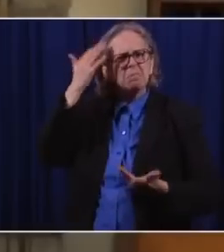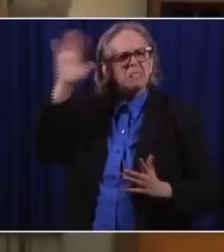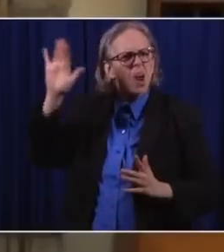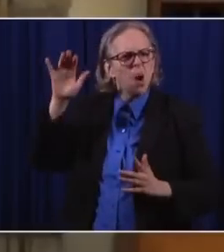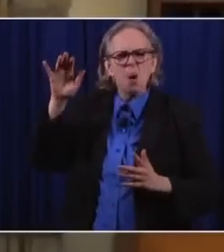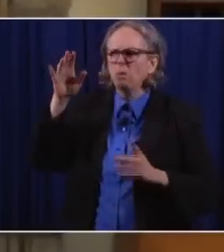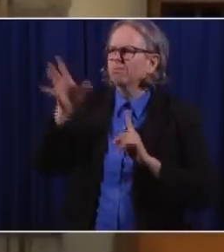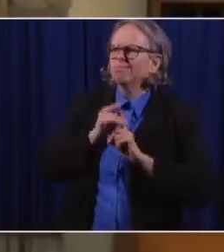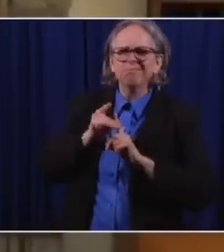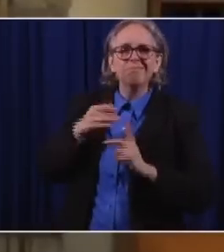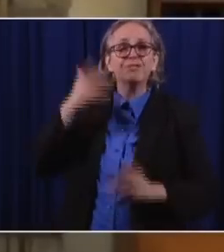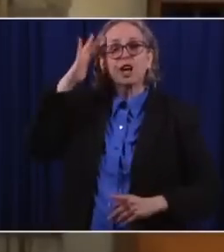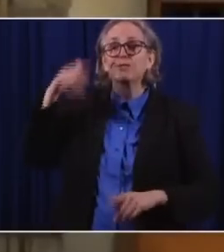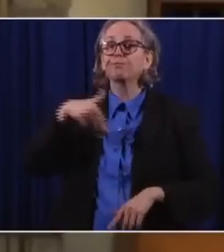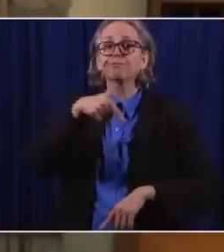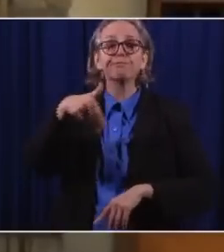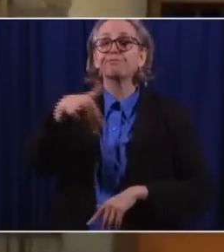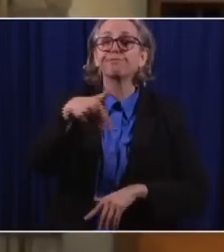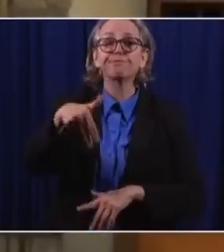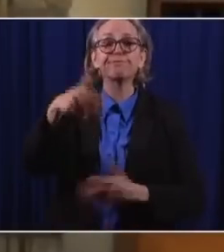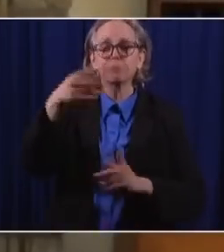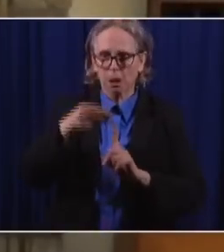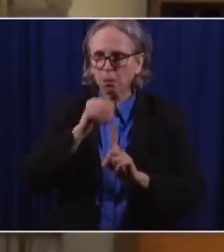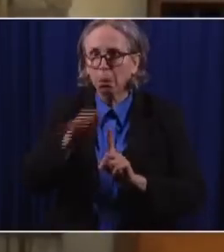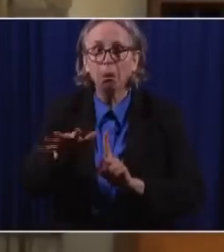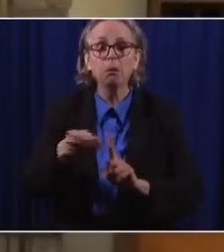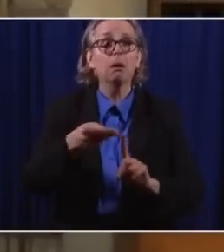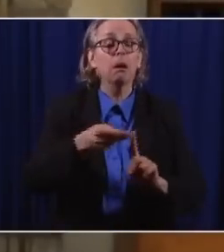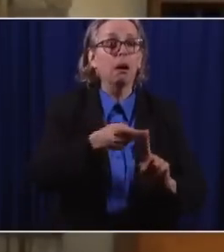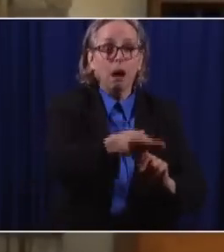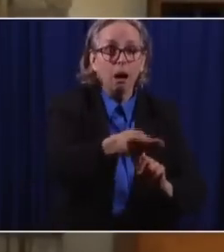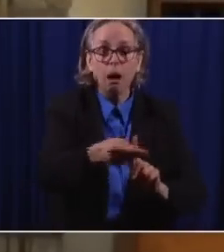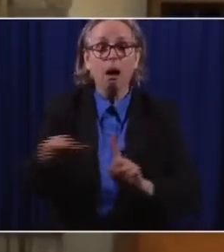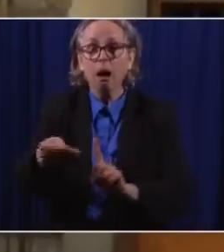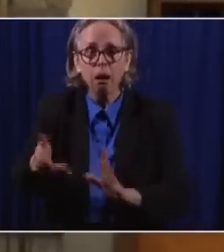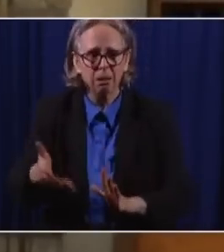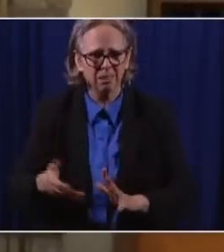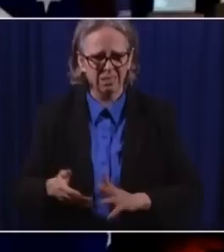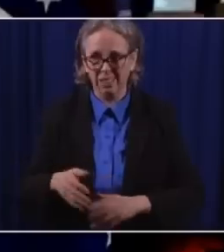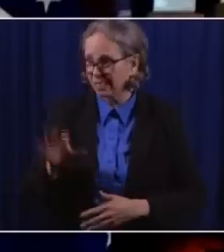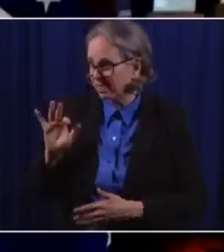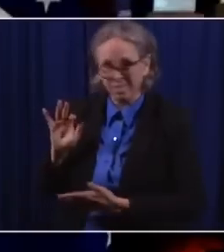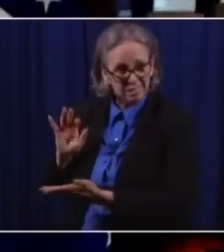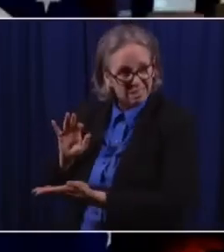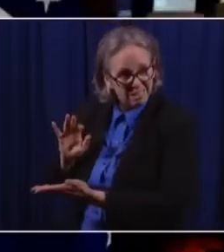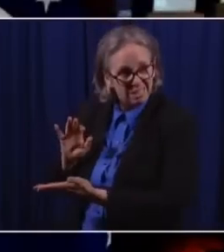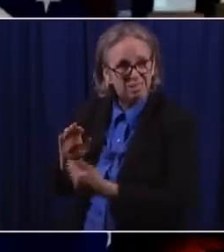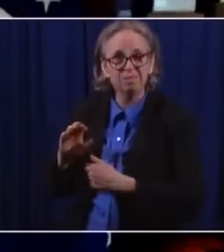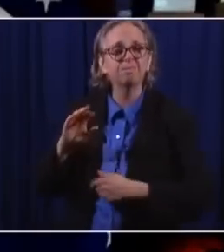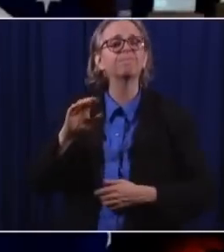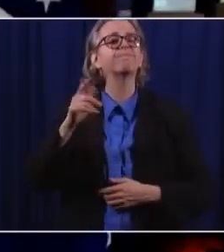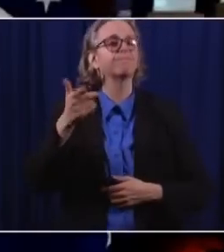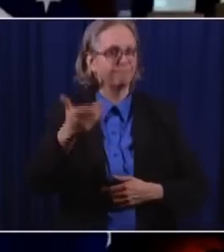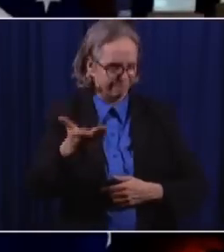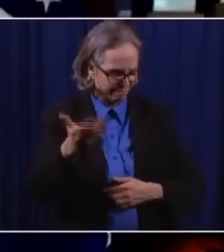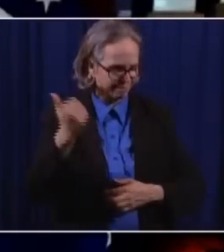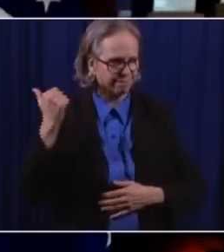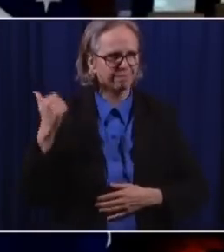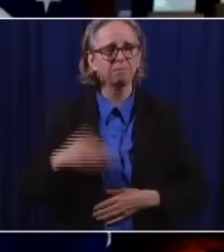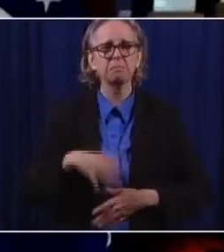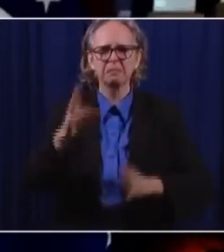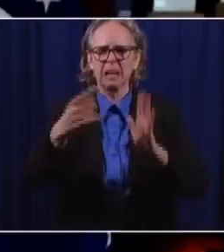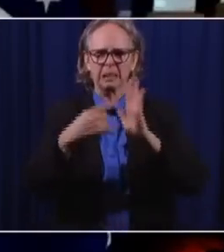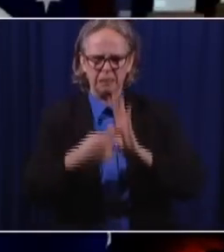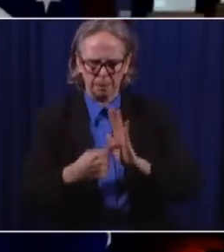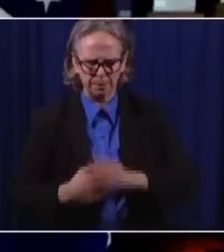it. For sure. I got guesses, but I'm not sure. John? Yeah, Governor, I would say that, for example, we know that the